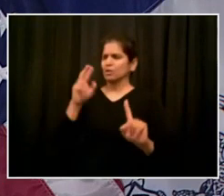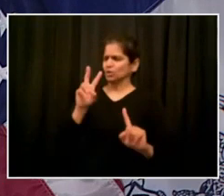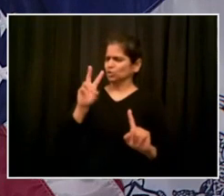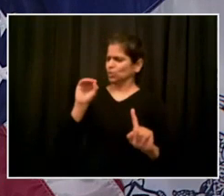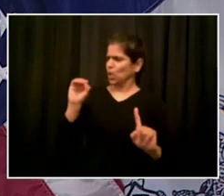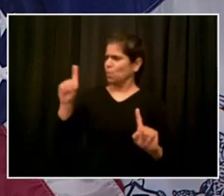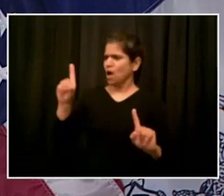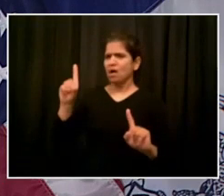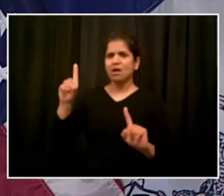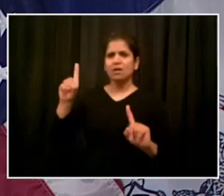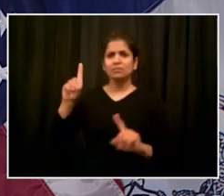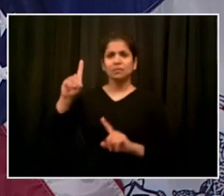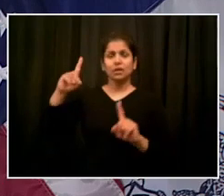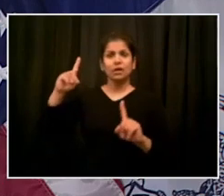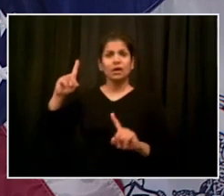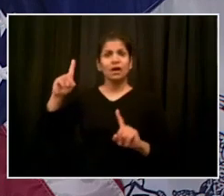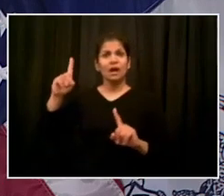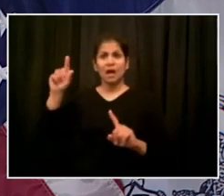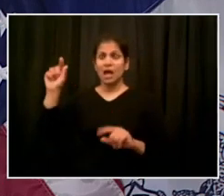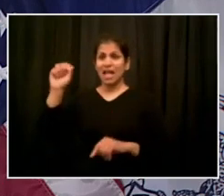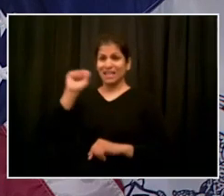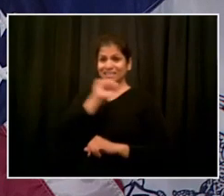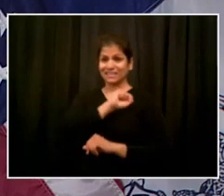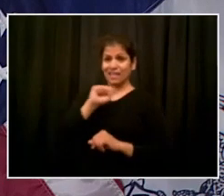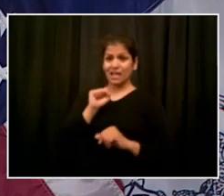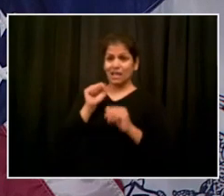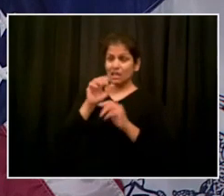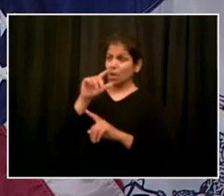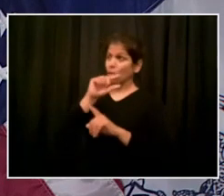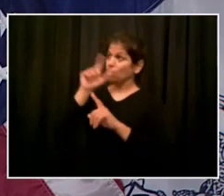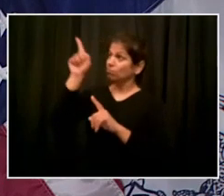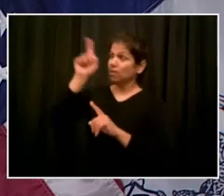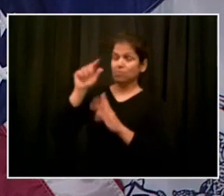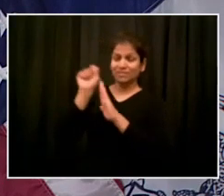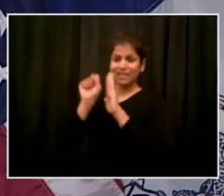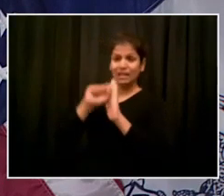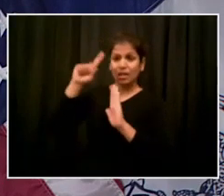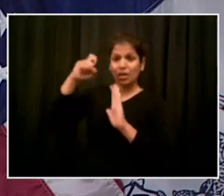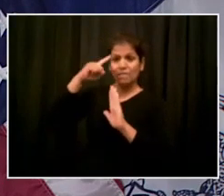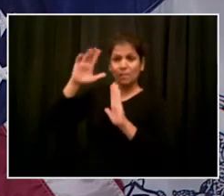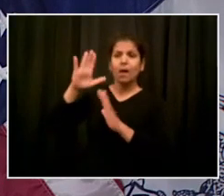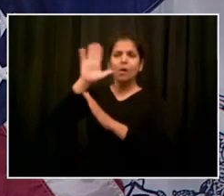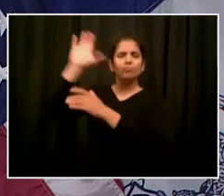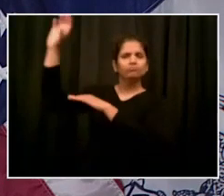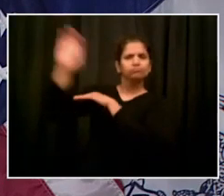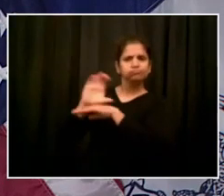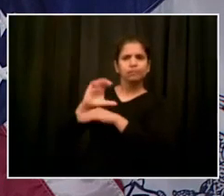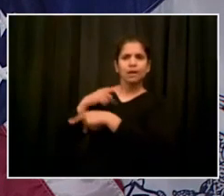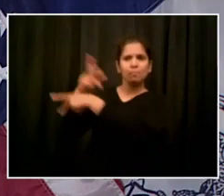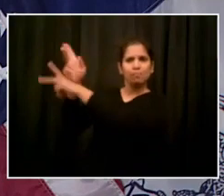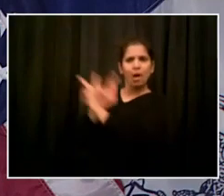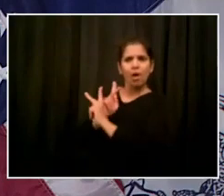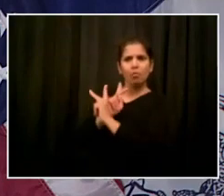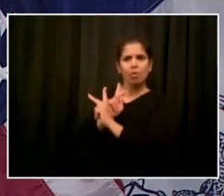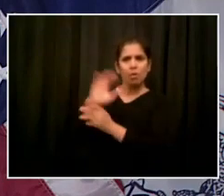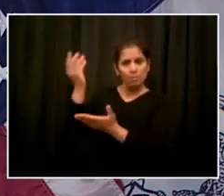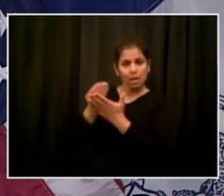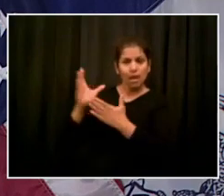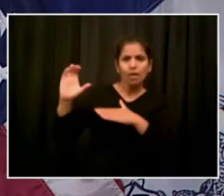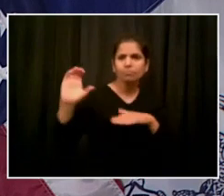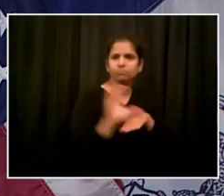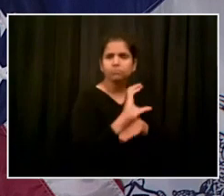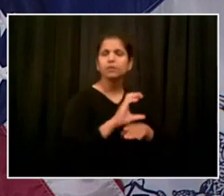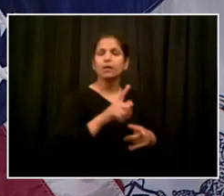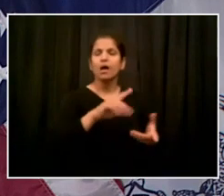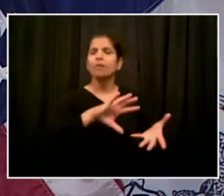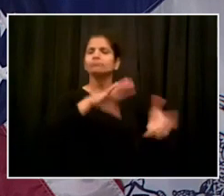Senate, a Democratic Assembly, to provide the city of New York with borrowing capacity, no strings attached, because it was the right thing to